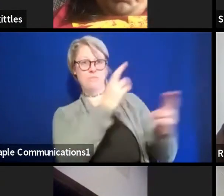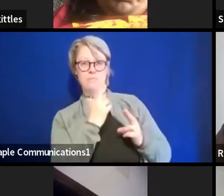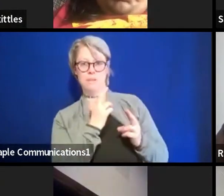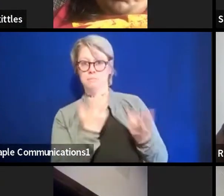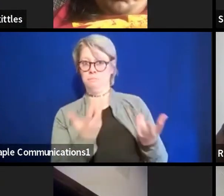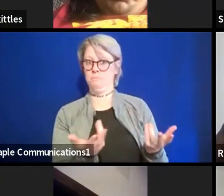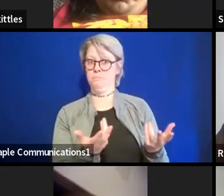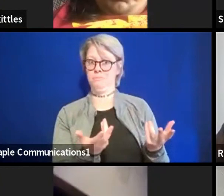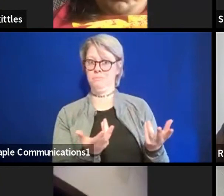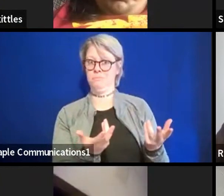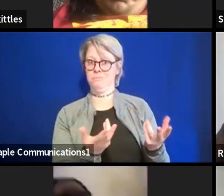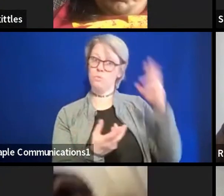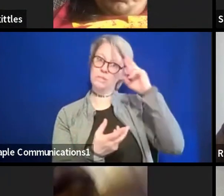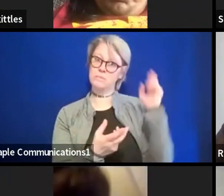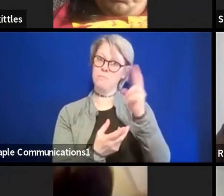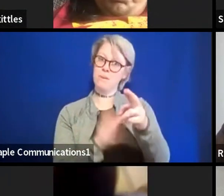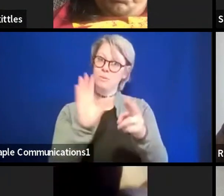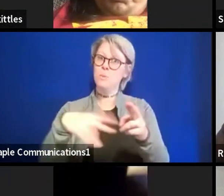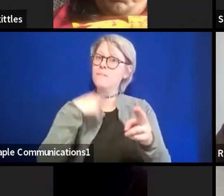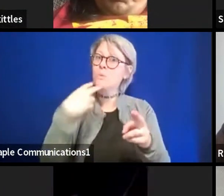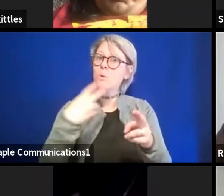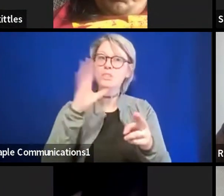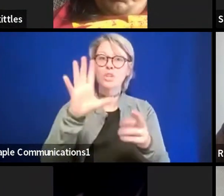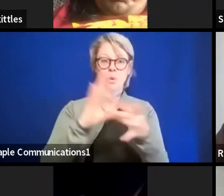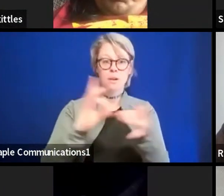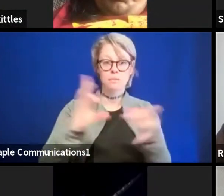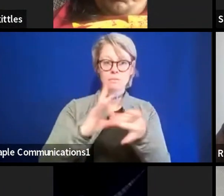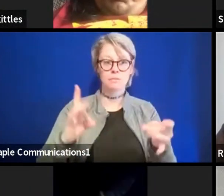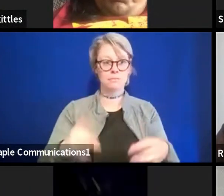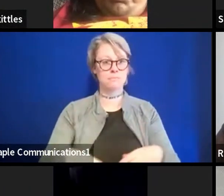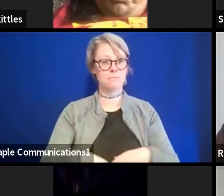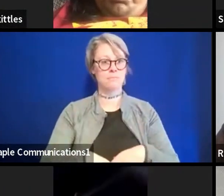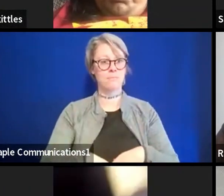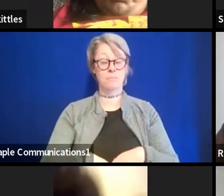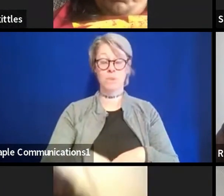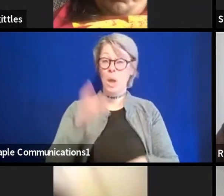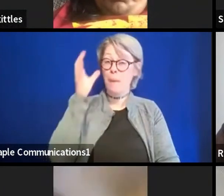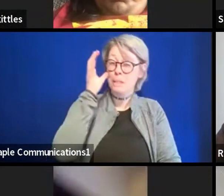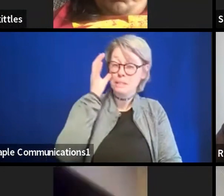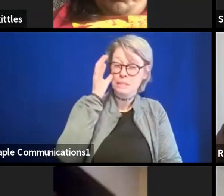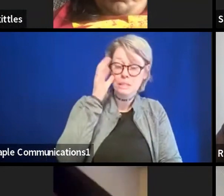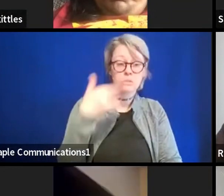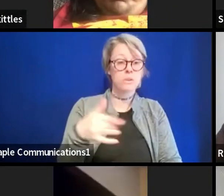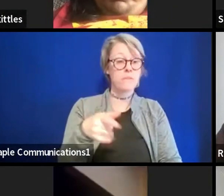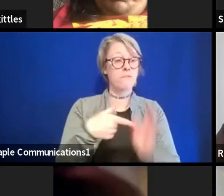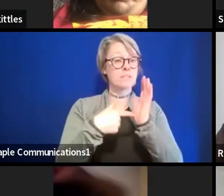and respect your voice. And when I listen to how Skittles